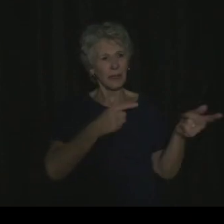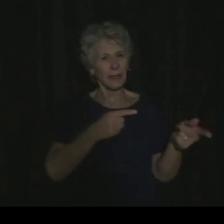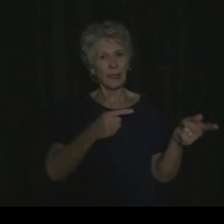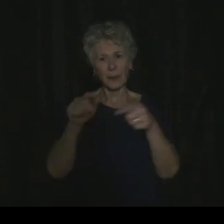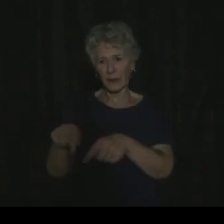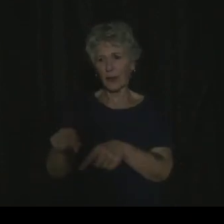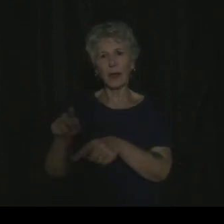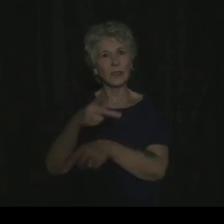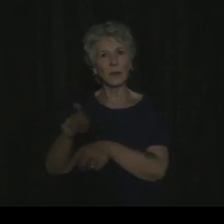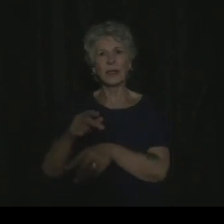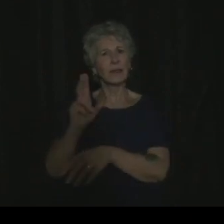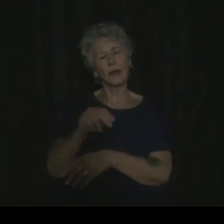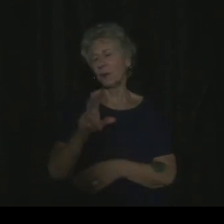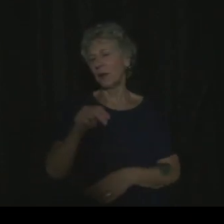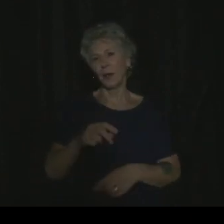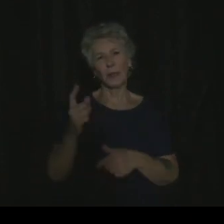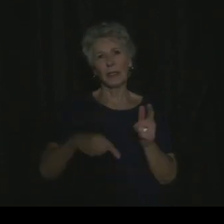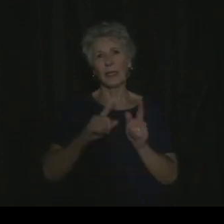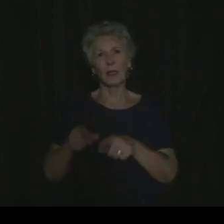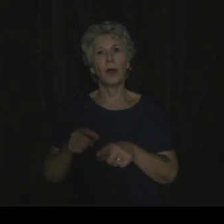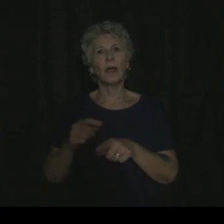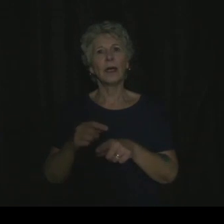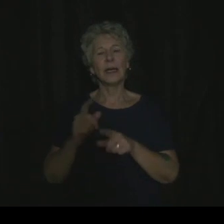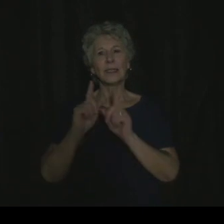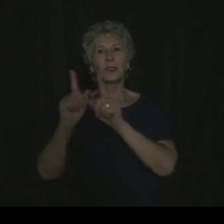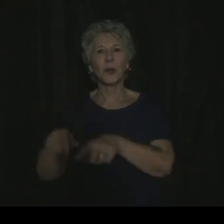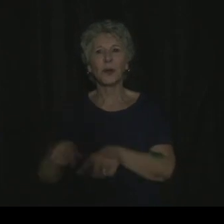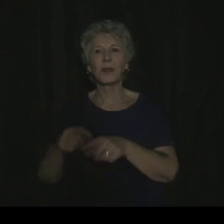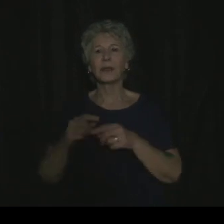said, no, unfortunately, he won't be there. He has to attend